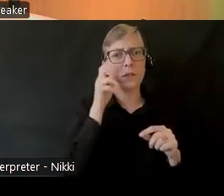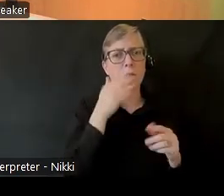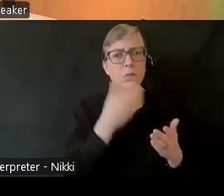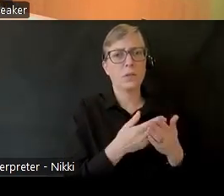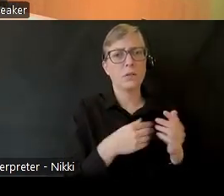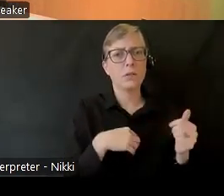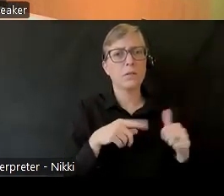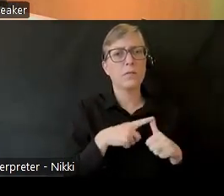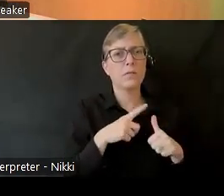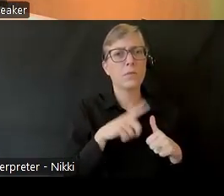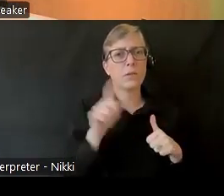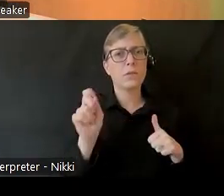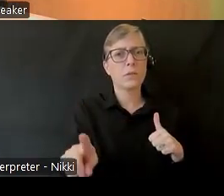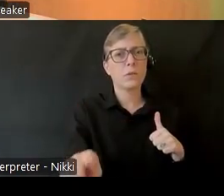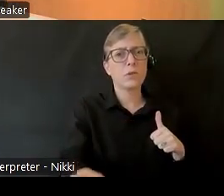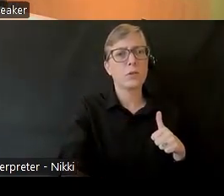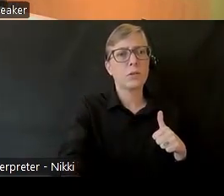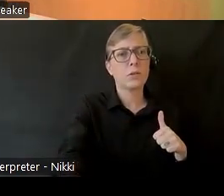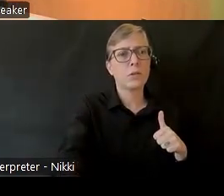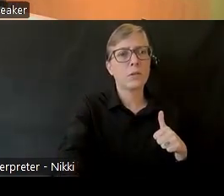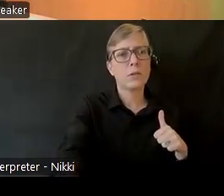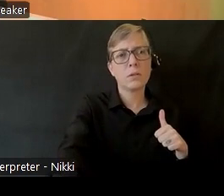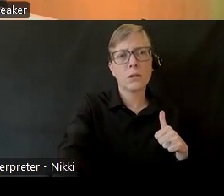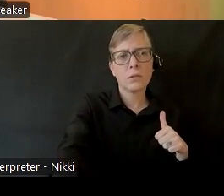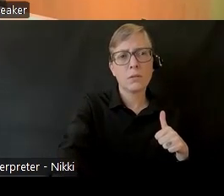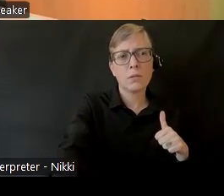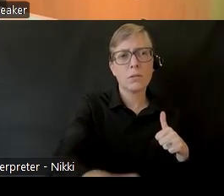Okay, first question. Are providers actually